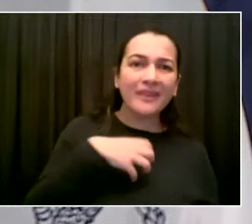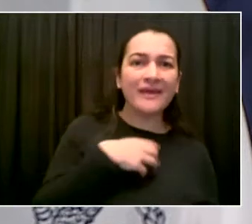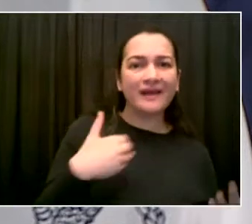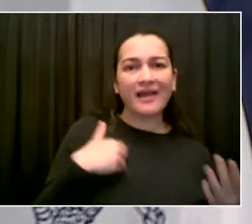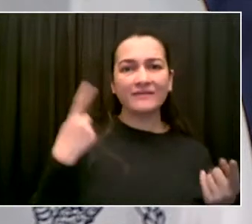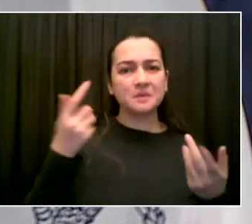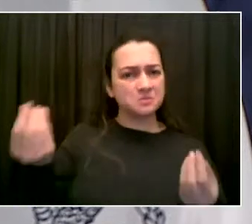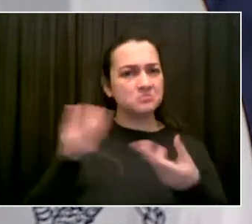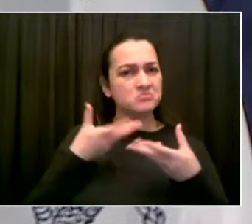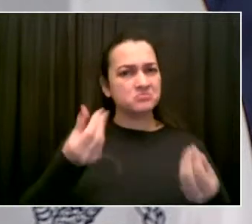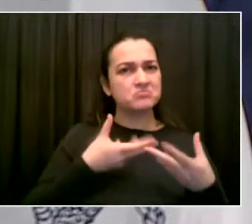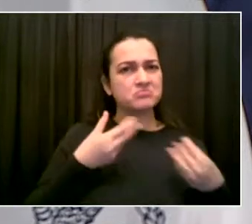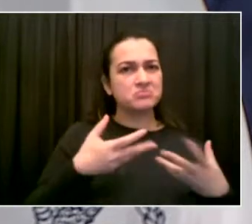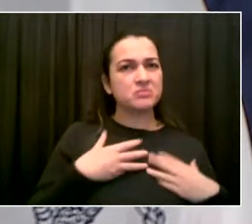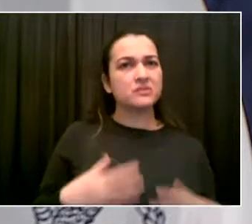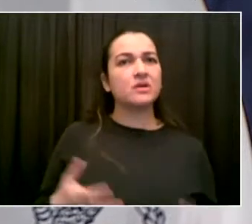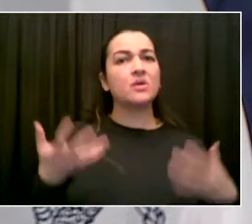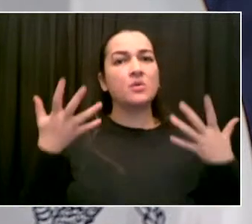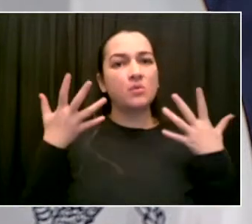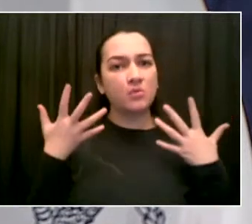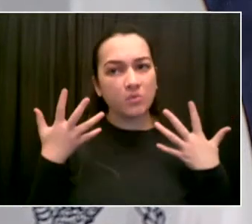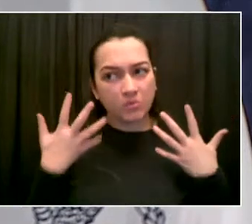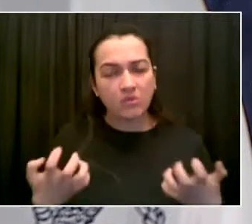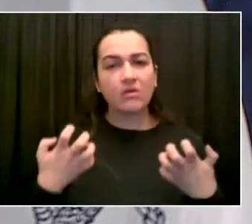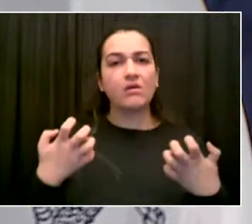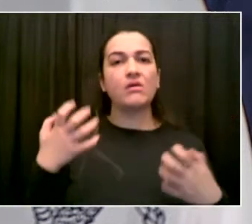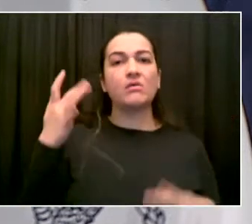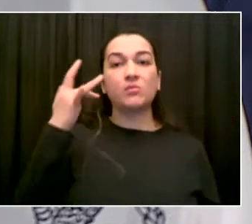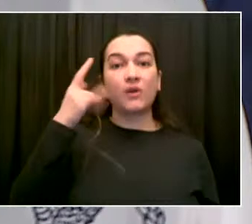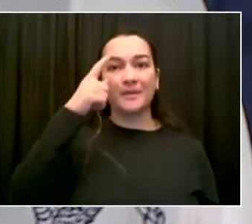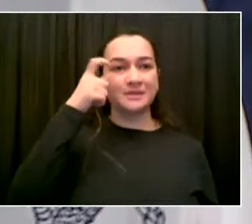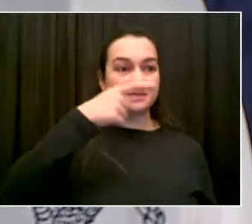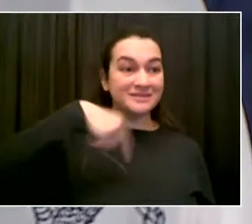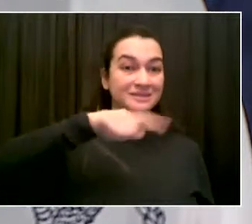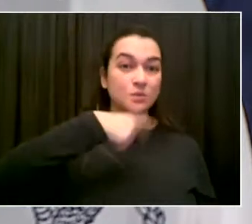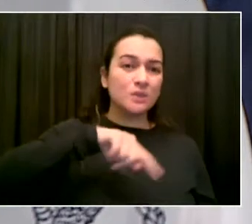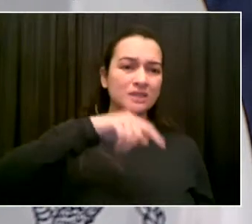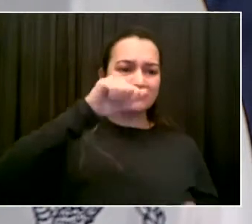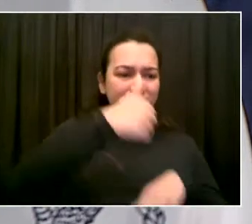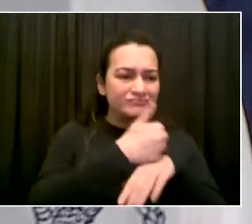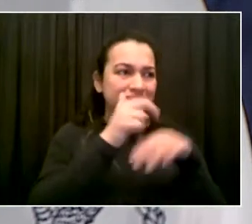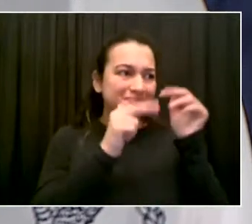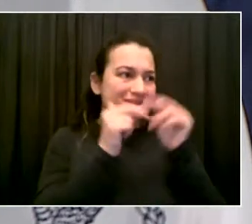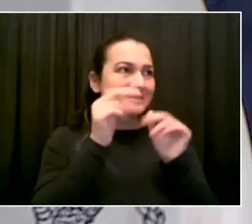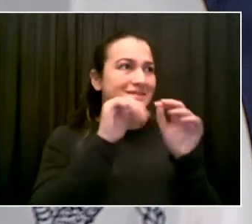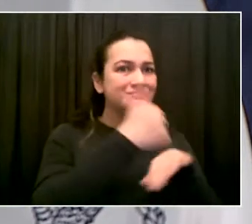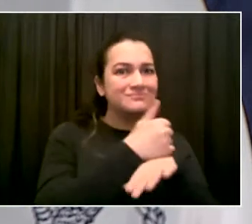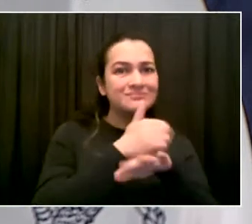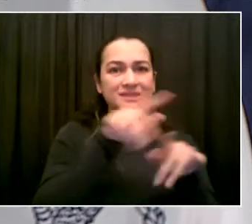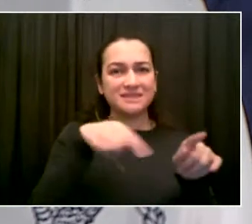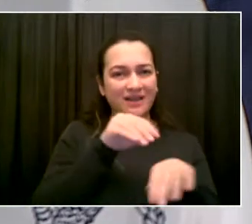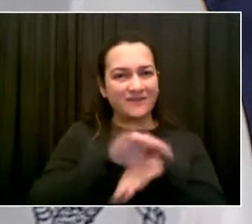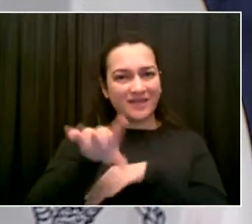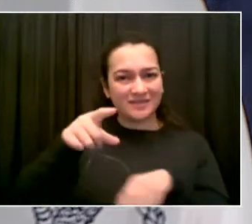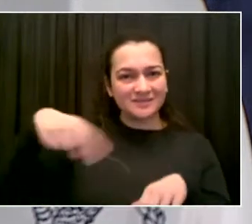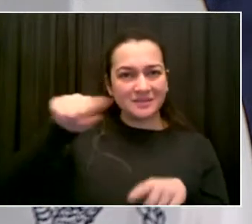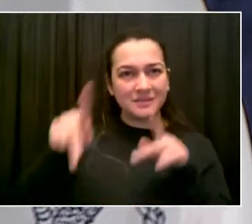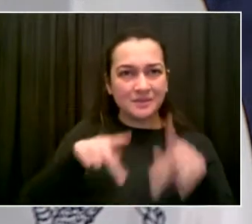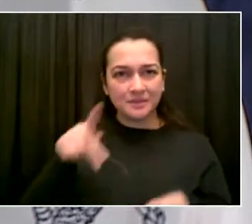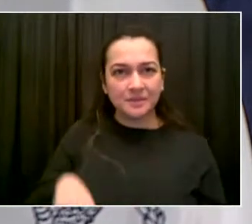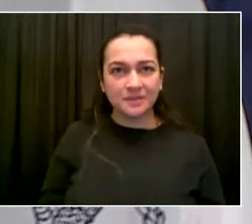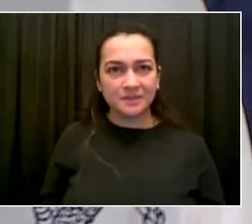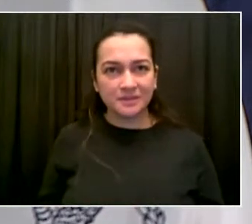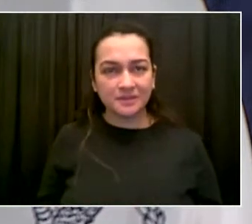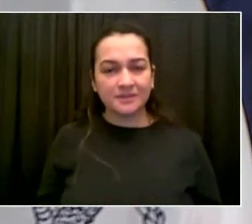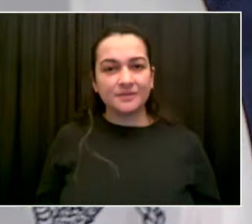did exactly the right thing. It limited the funding to transit infrastructure, put additional checks